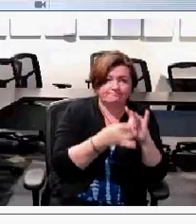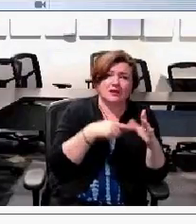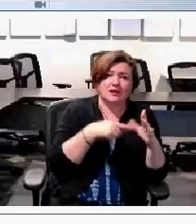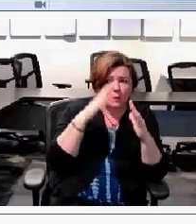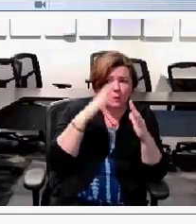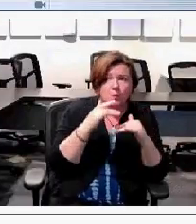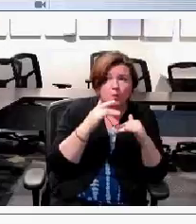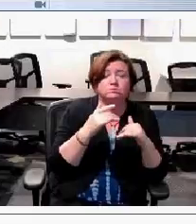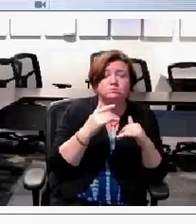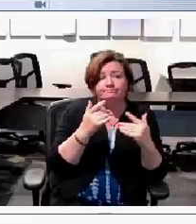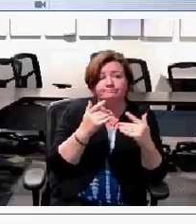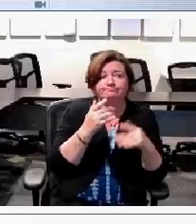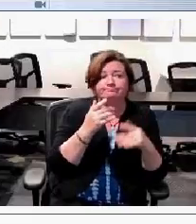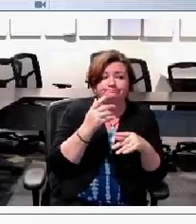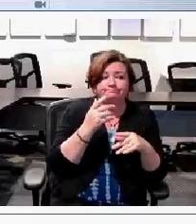that